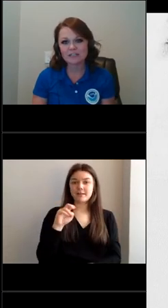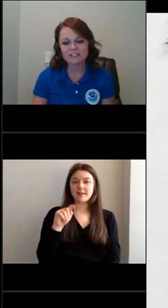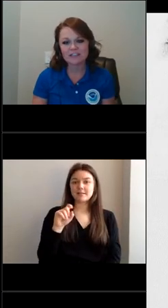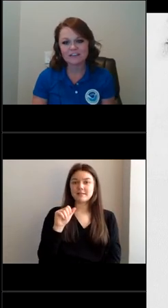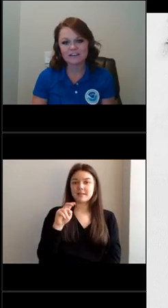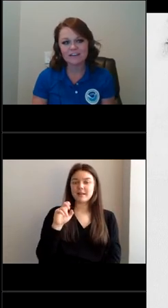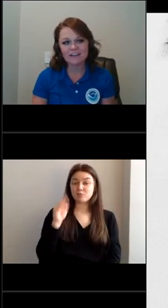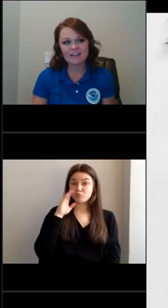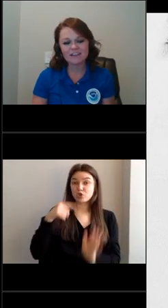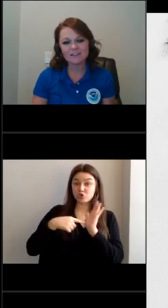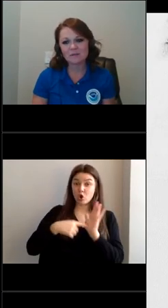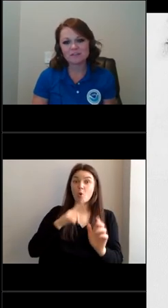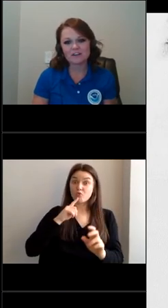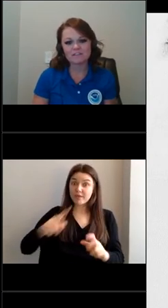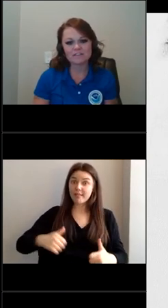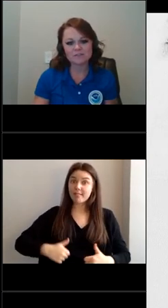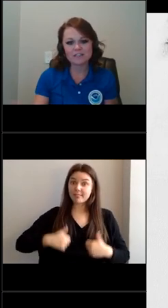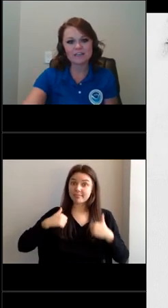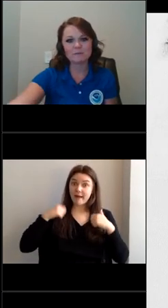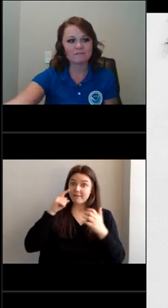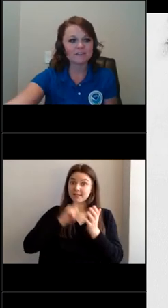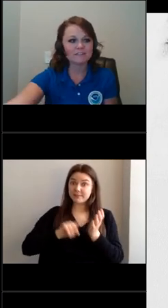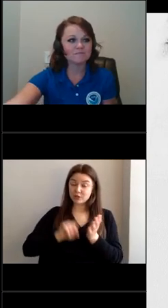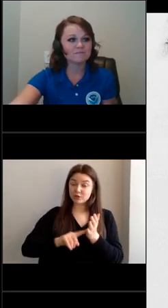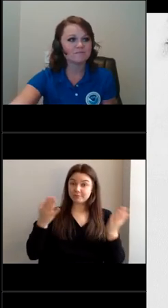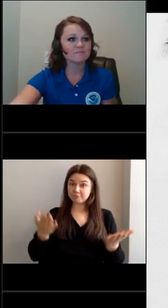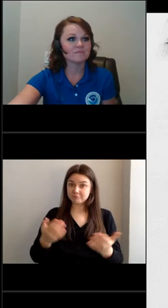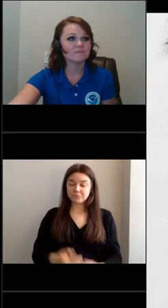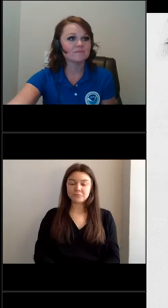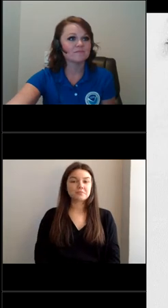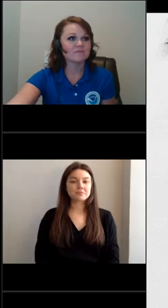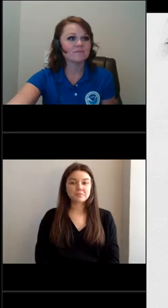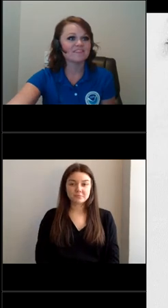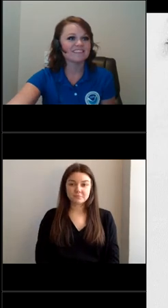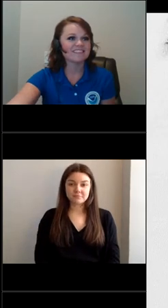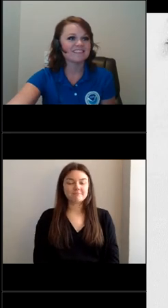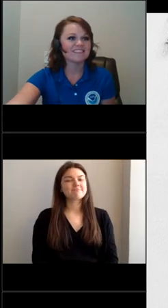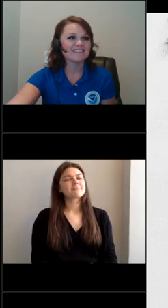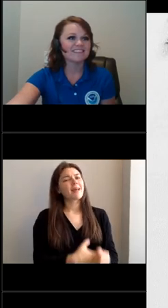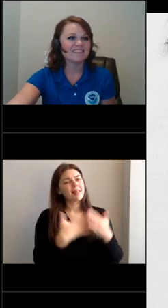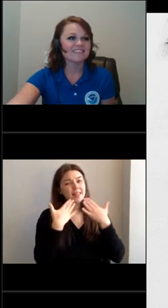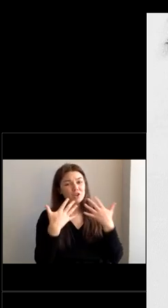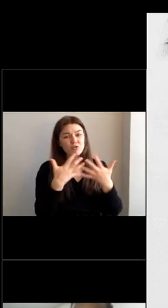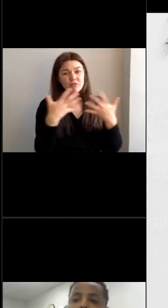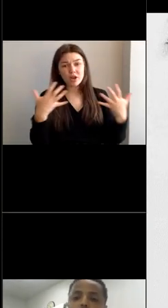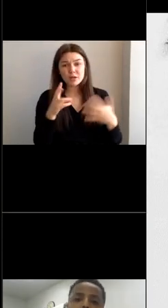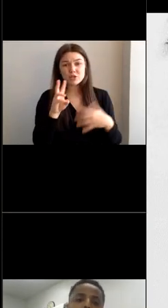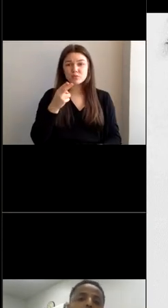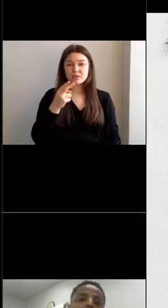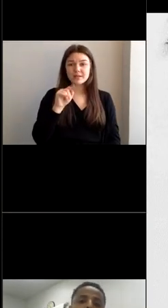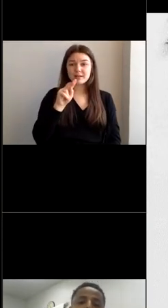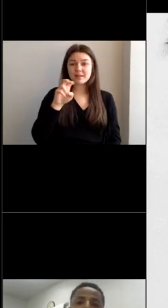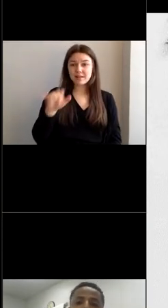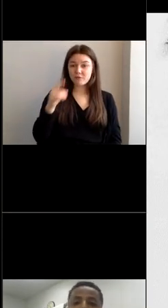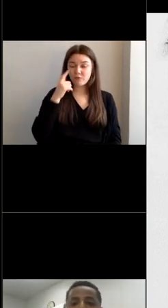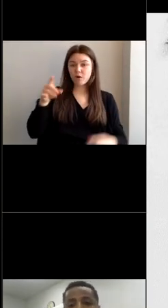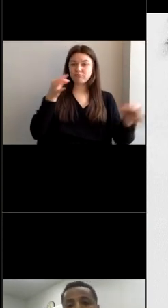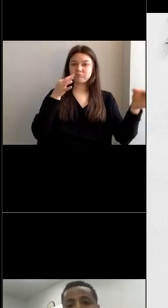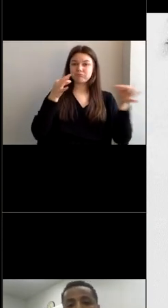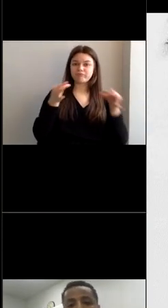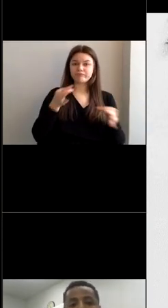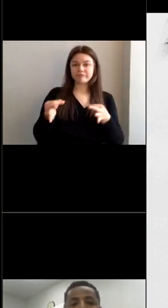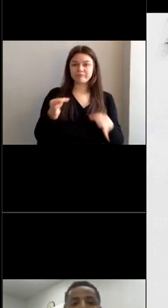live inspection here in the Long Beach office. So take it away, my friend. Well, thank you very much, Whitney, for that overview information